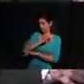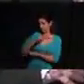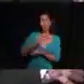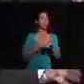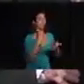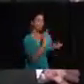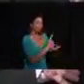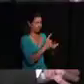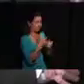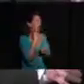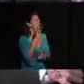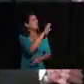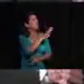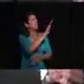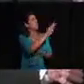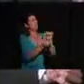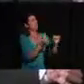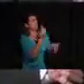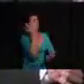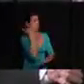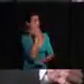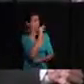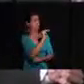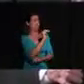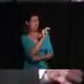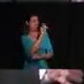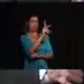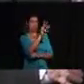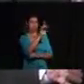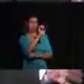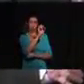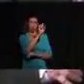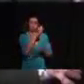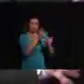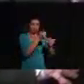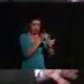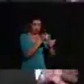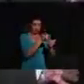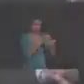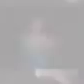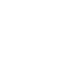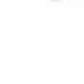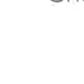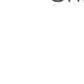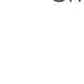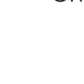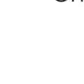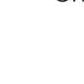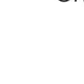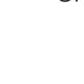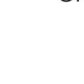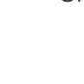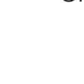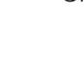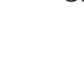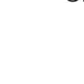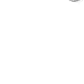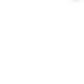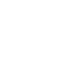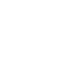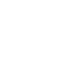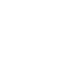of years ago, I think it was about 5 years ago, Mark Ross asked to see whether he was inquiring whether or not he could